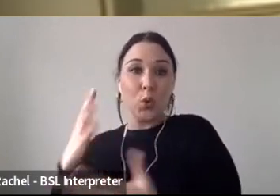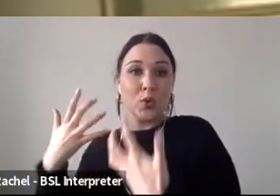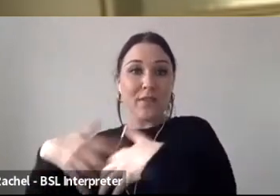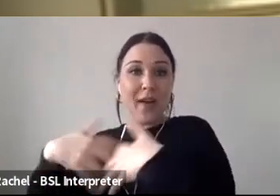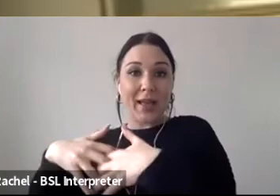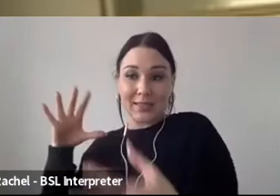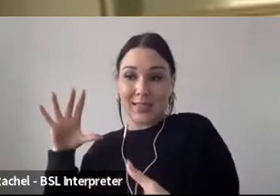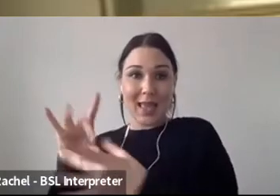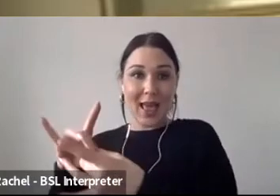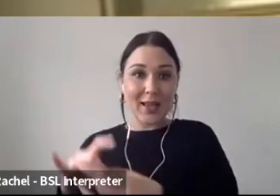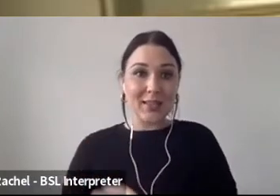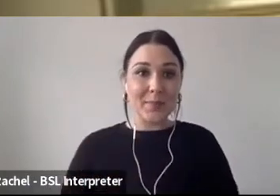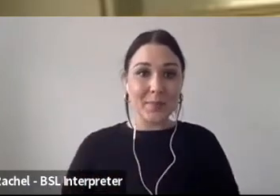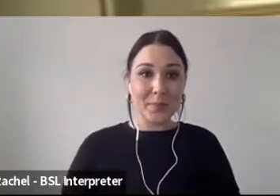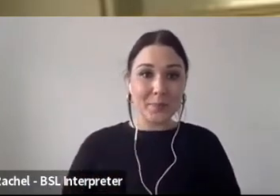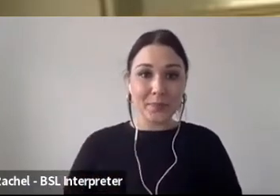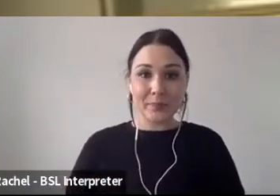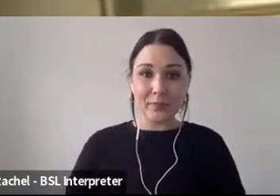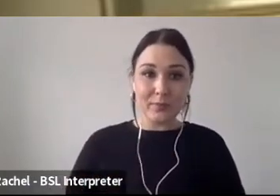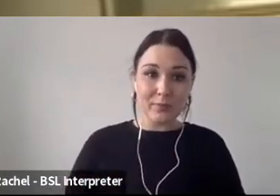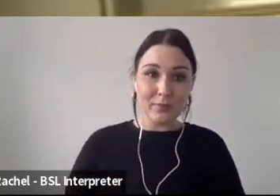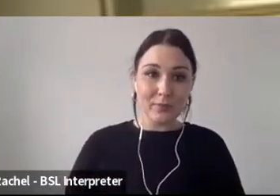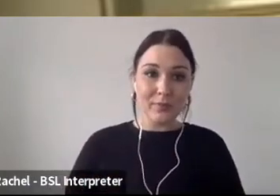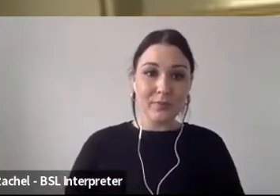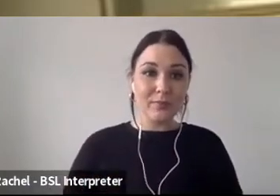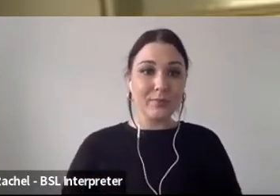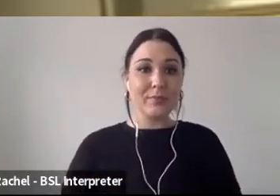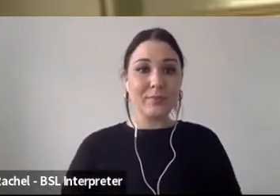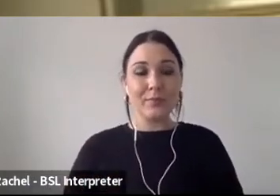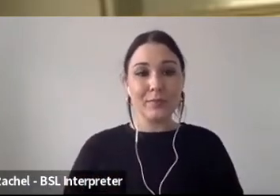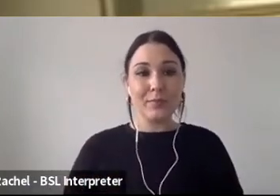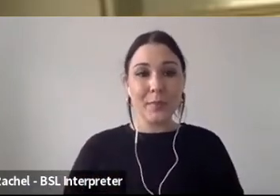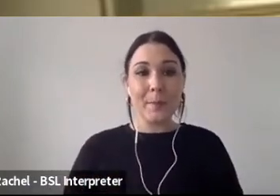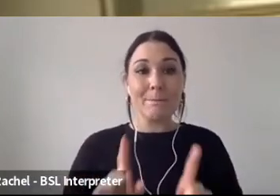And also, someone is saying about university students.